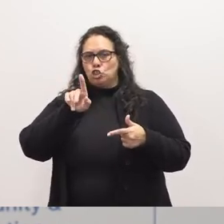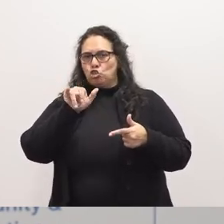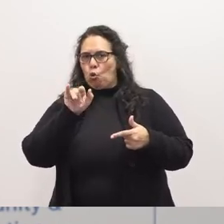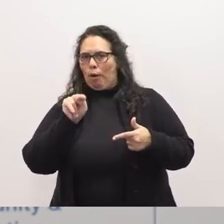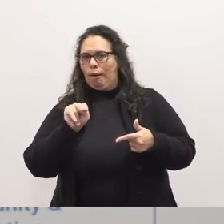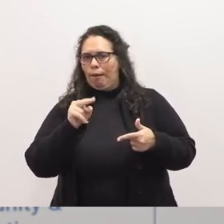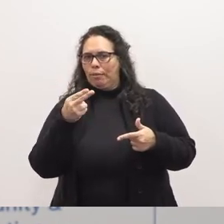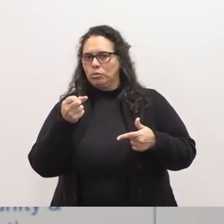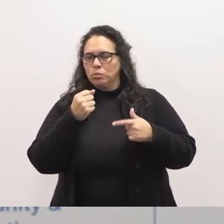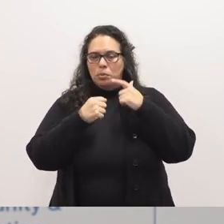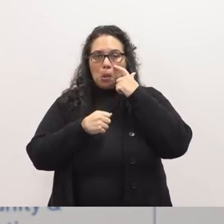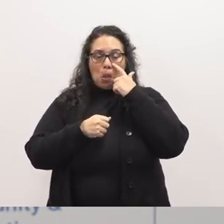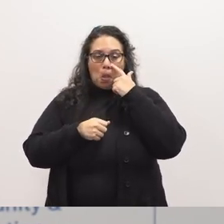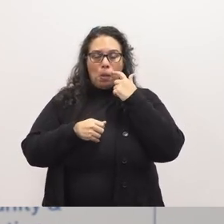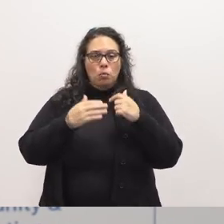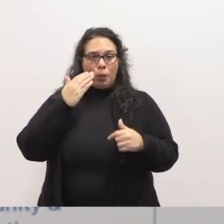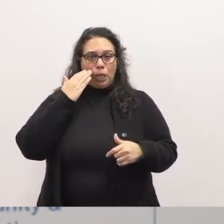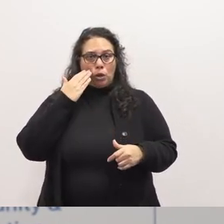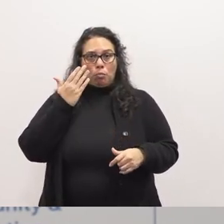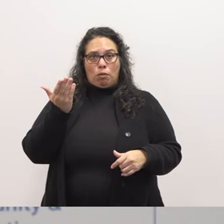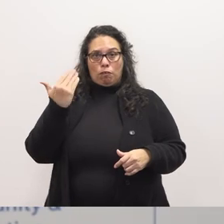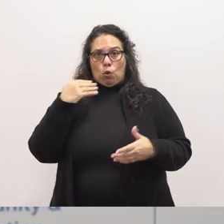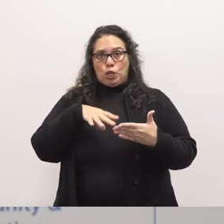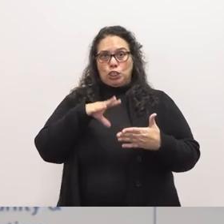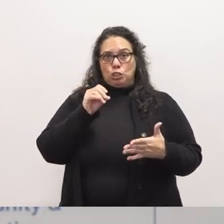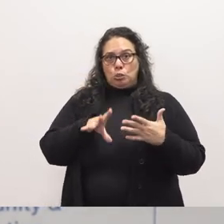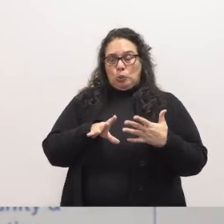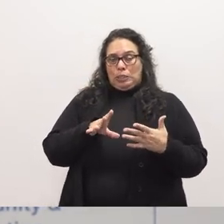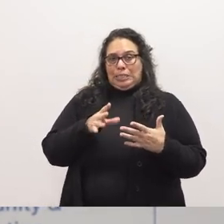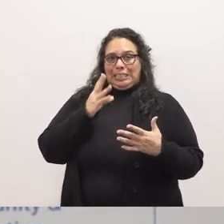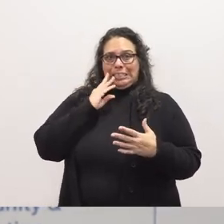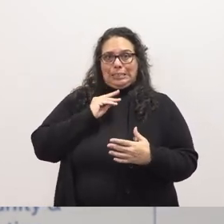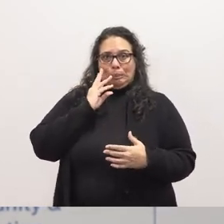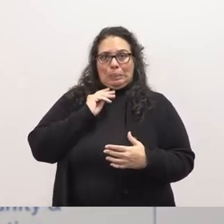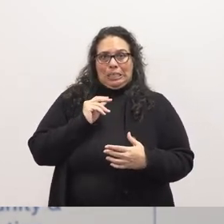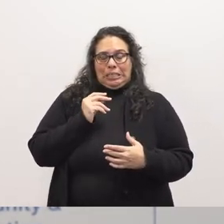from a student who experienced something from